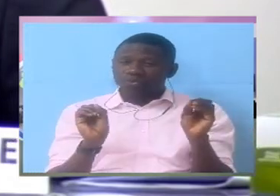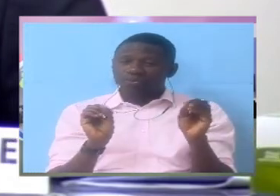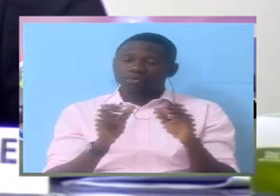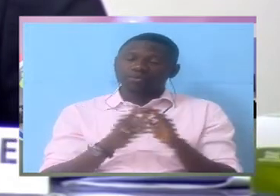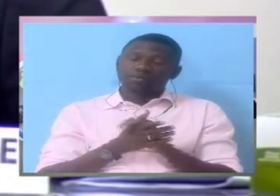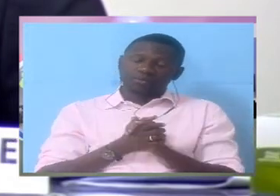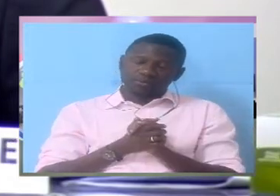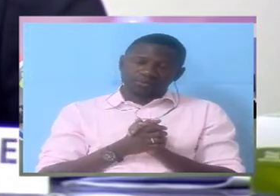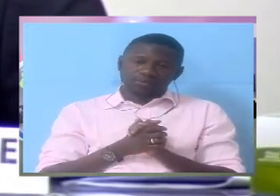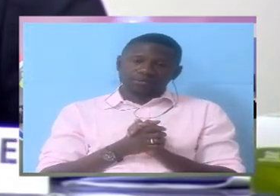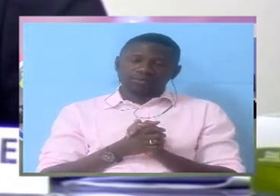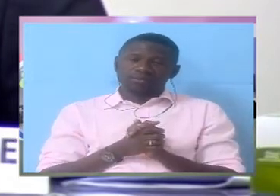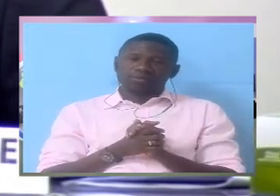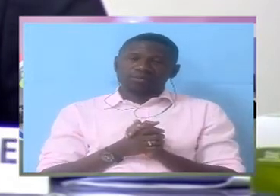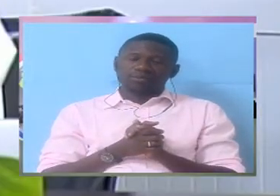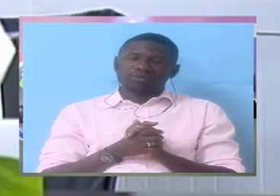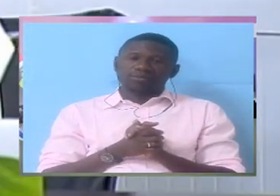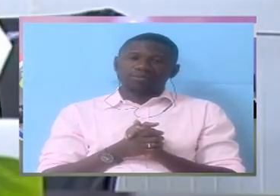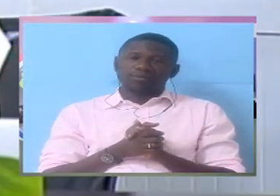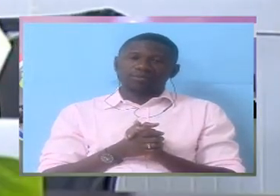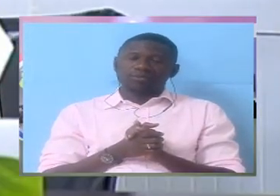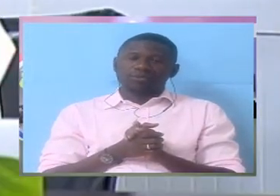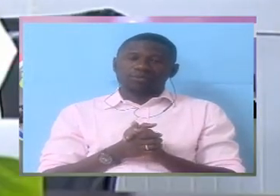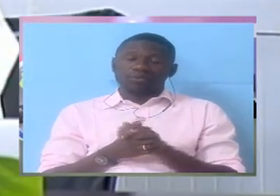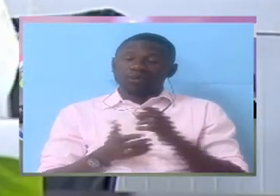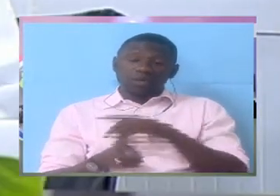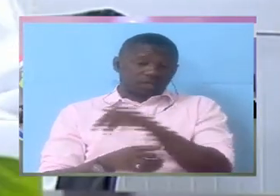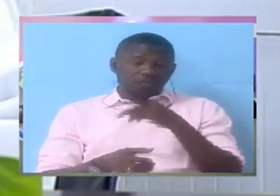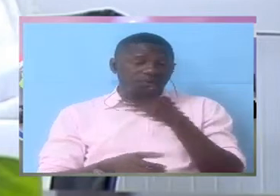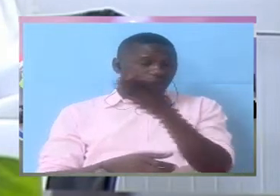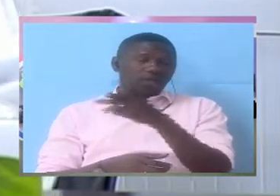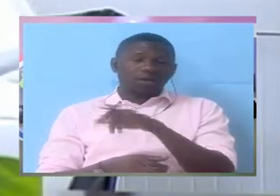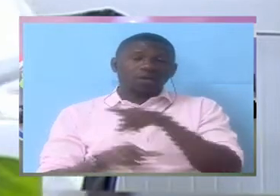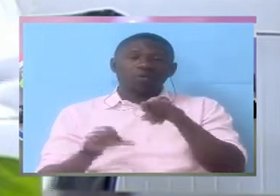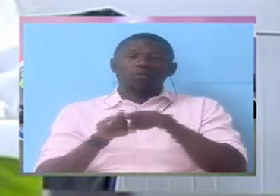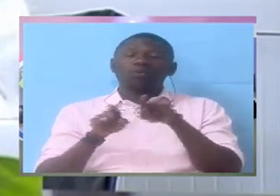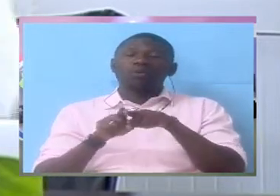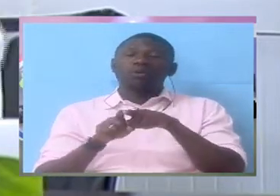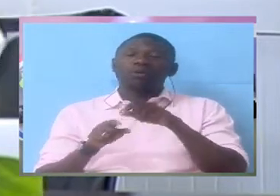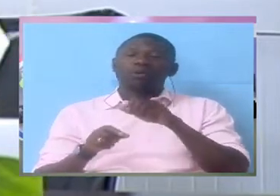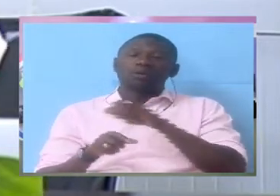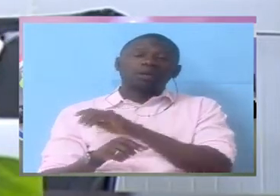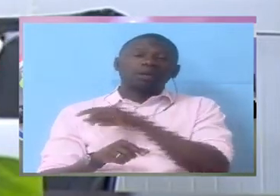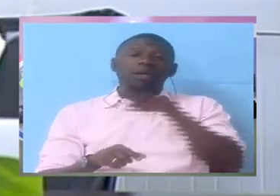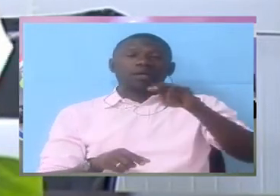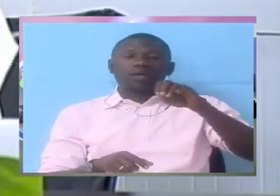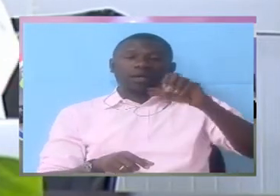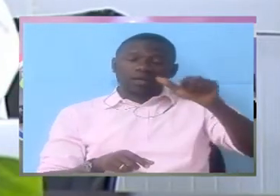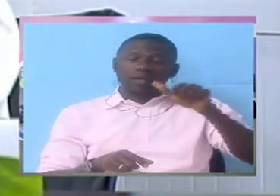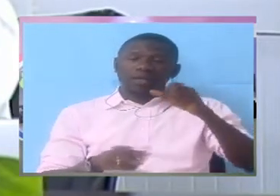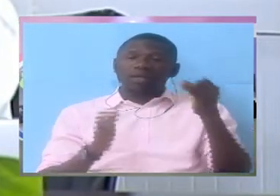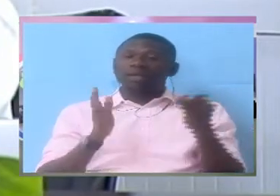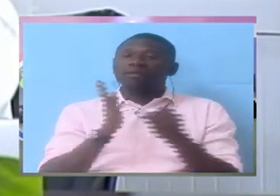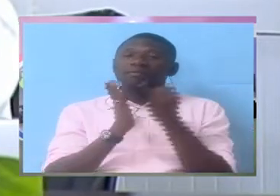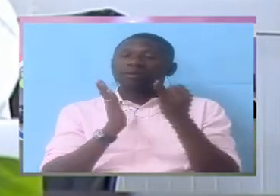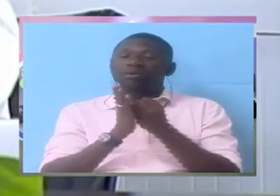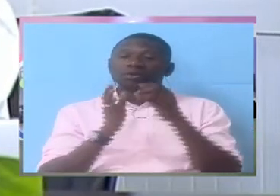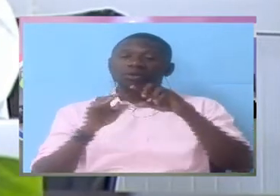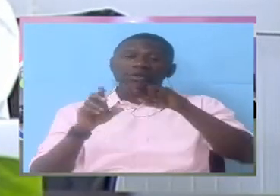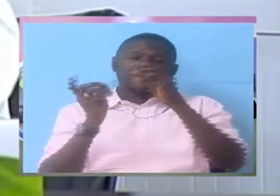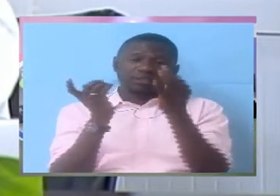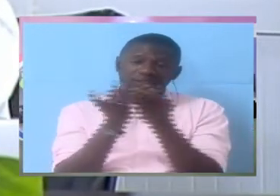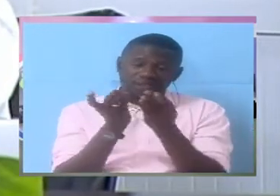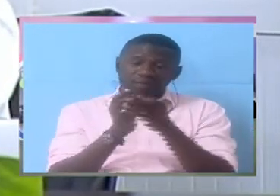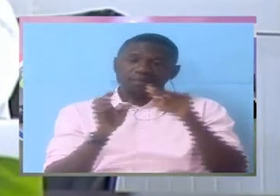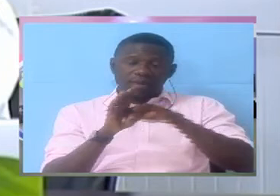there with our investigators because the investigation department was there. Ibijele de inina kisikisirlalu katu